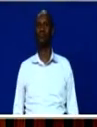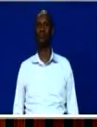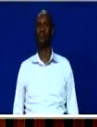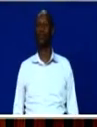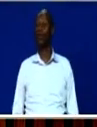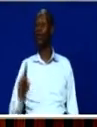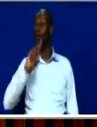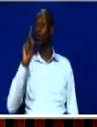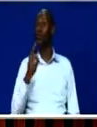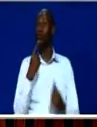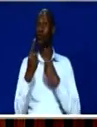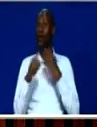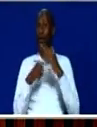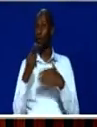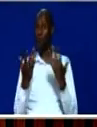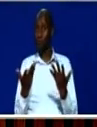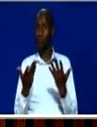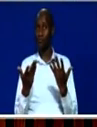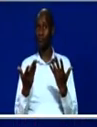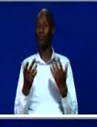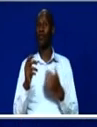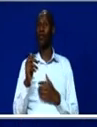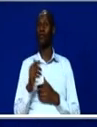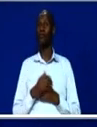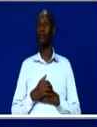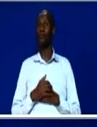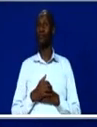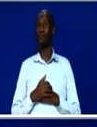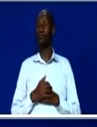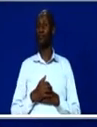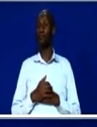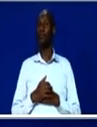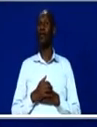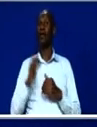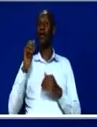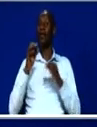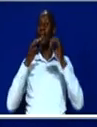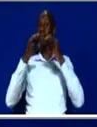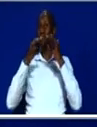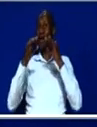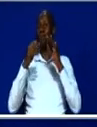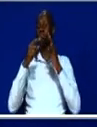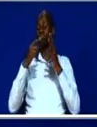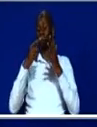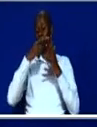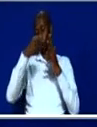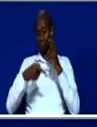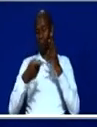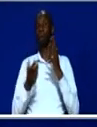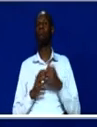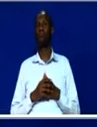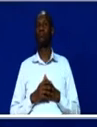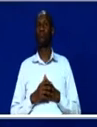And the questions we are talking about is question number 1A, or A, define the following. Define the